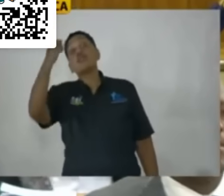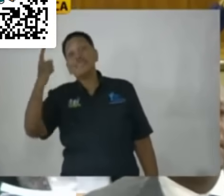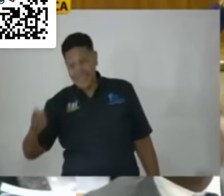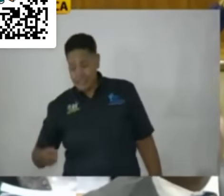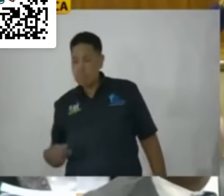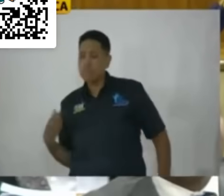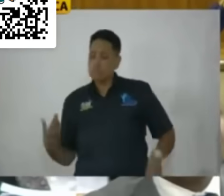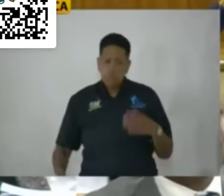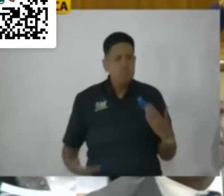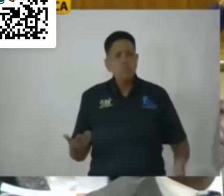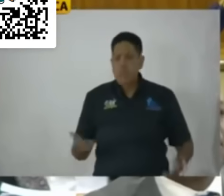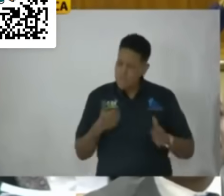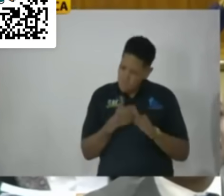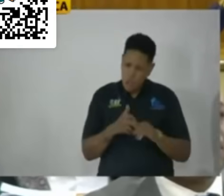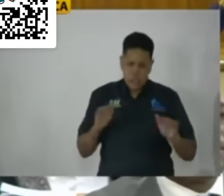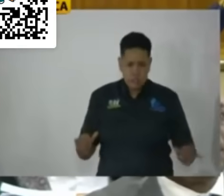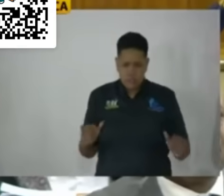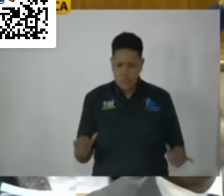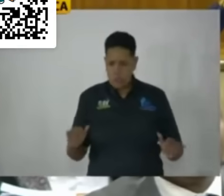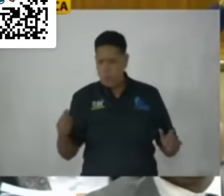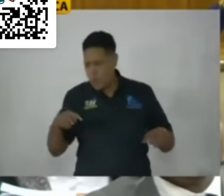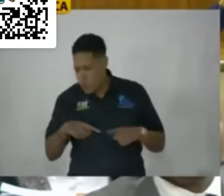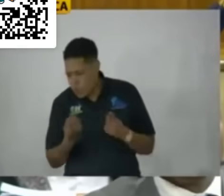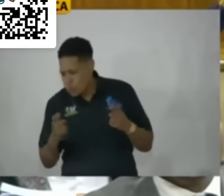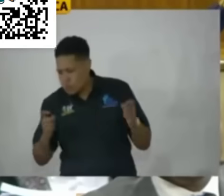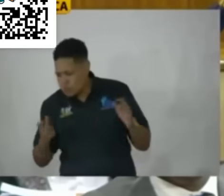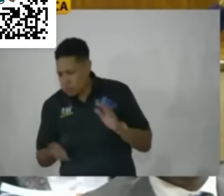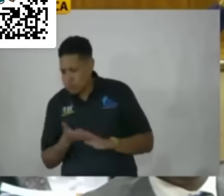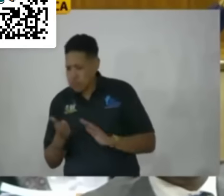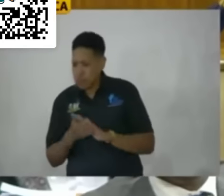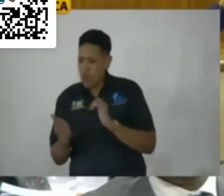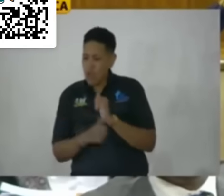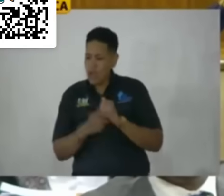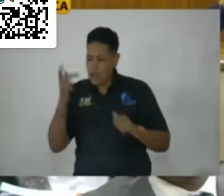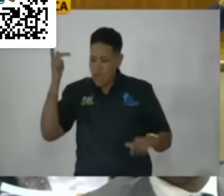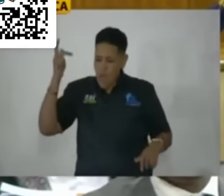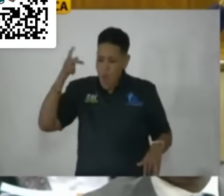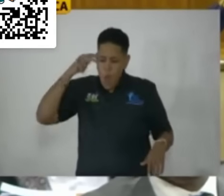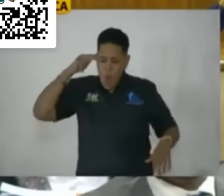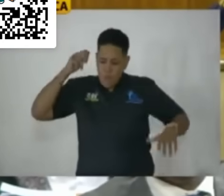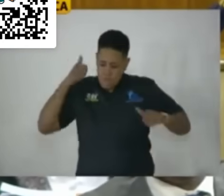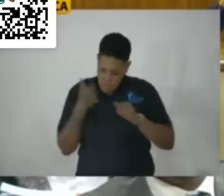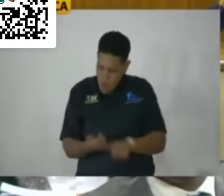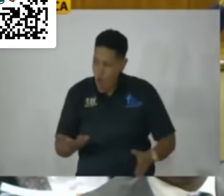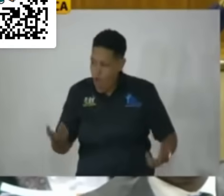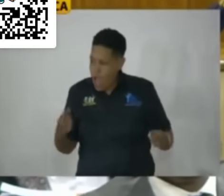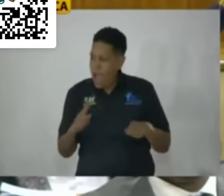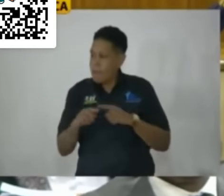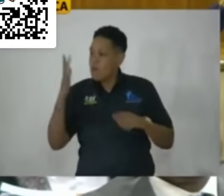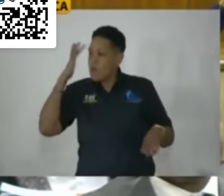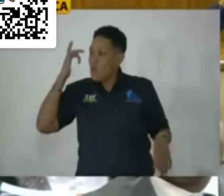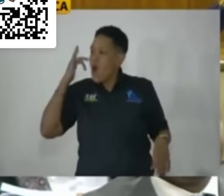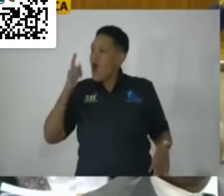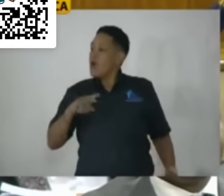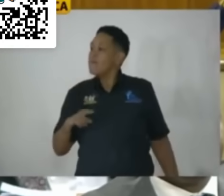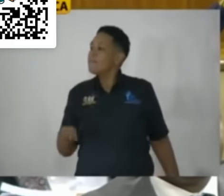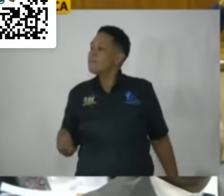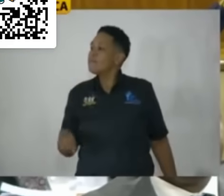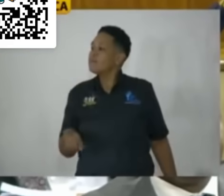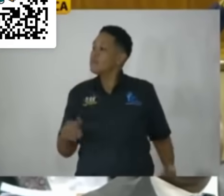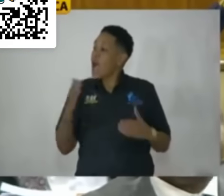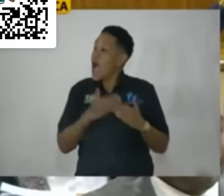they too, under Andrew Holness as Prime Minister, followed that convention. It was only after